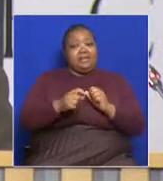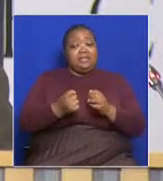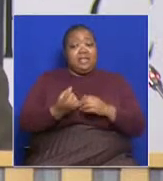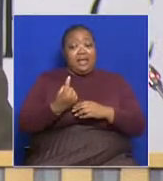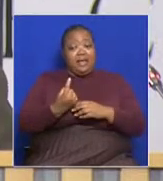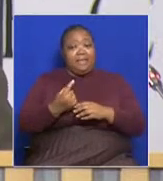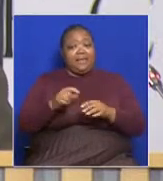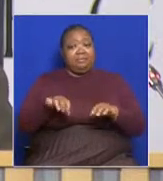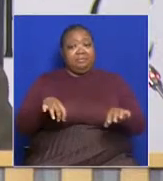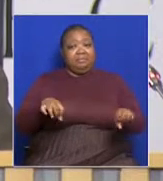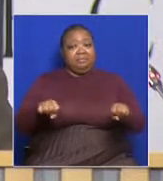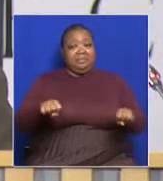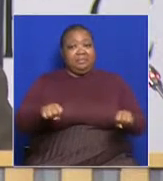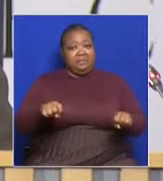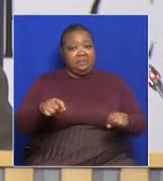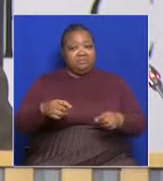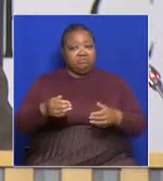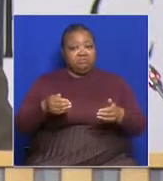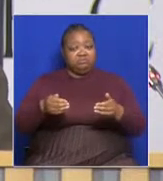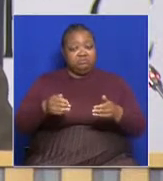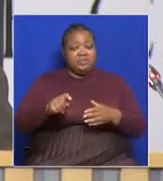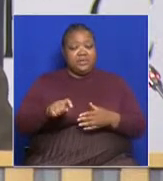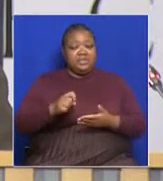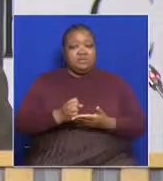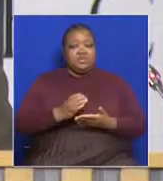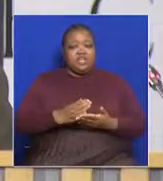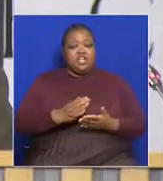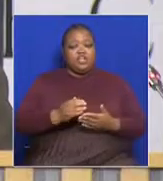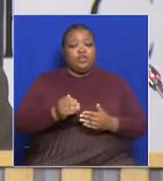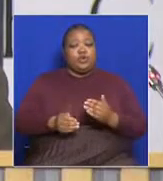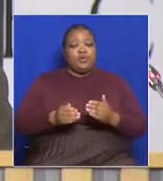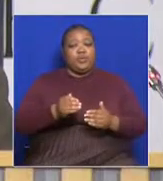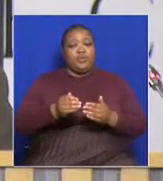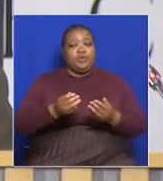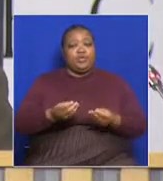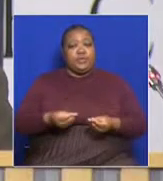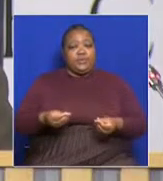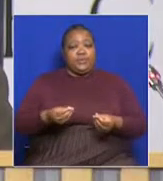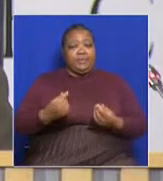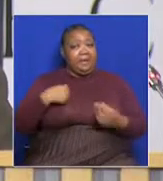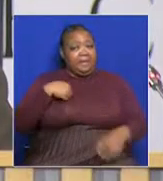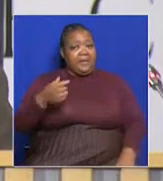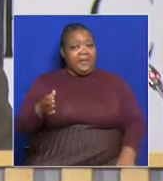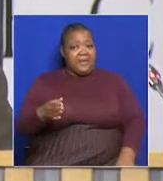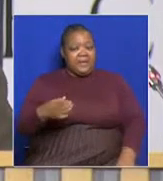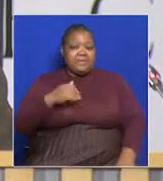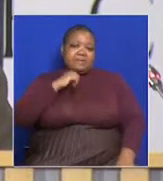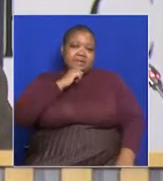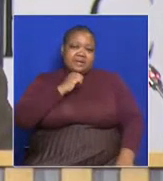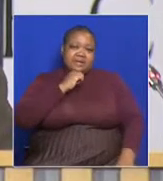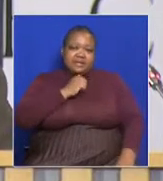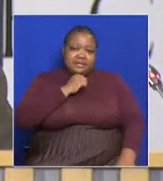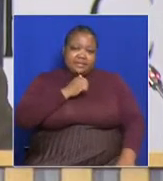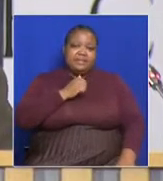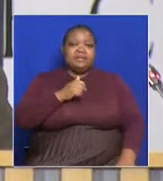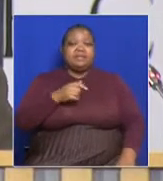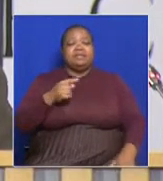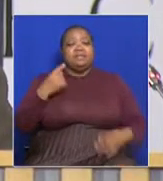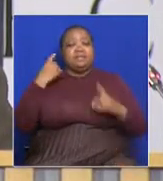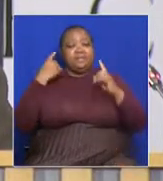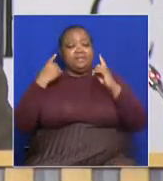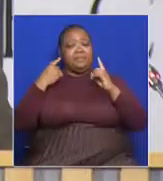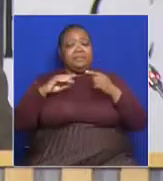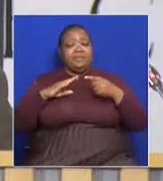well ensure the process is running smoothly, even in my absence. And like I said, Commissioner, it was, I think, just for that first 2 days,